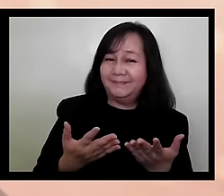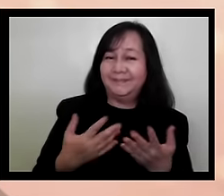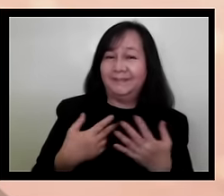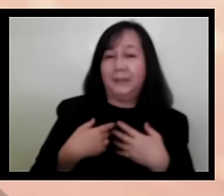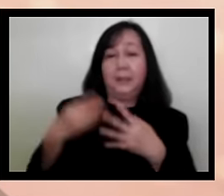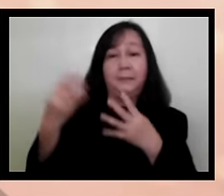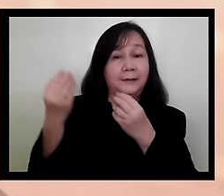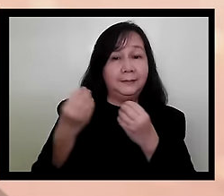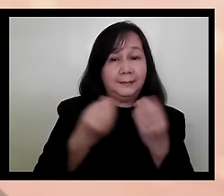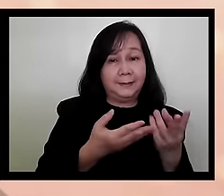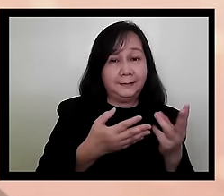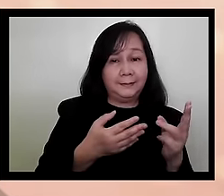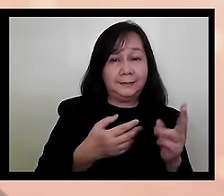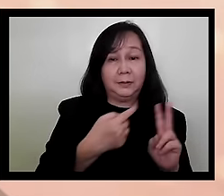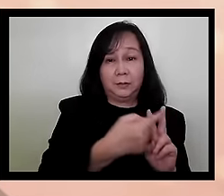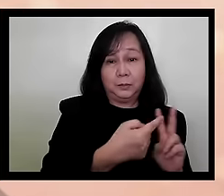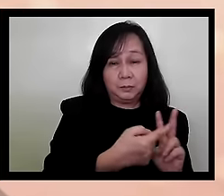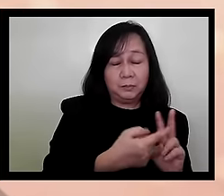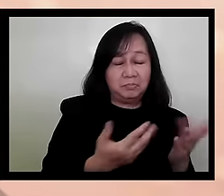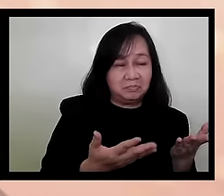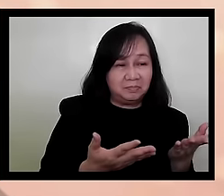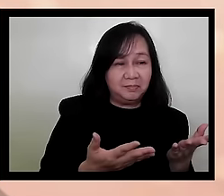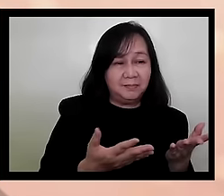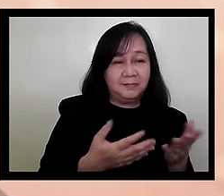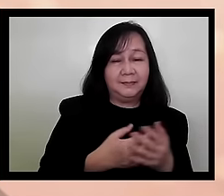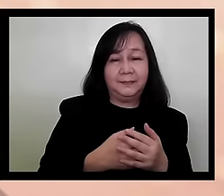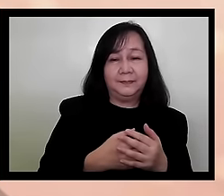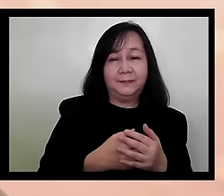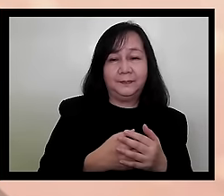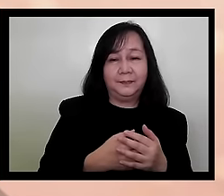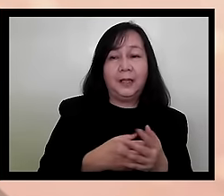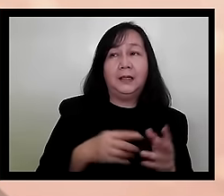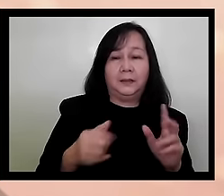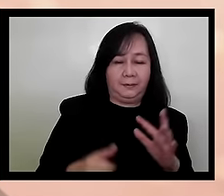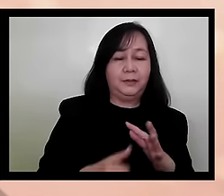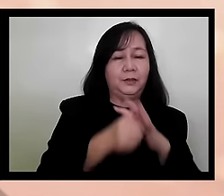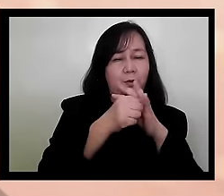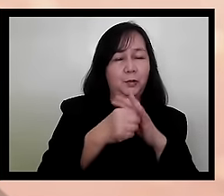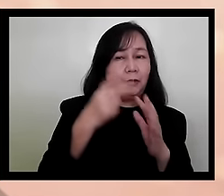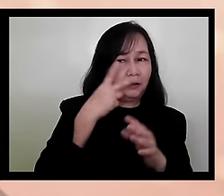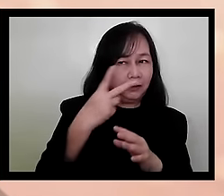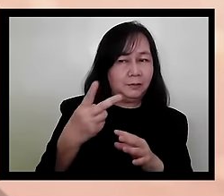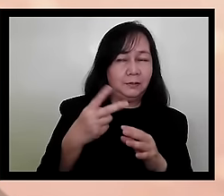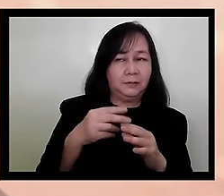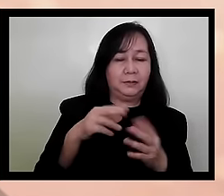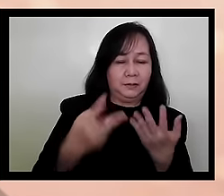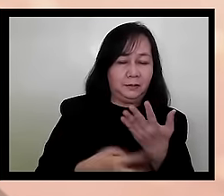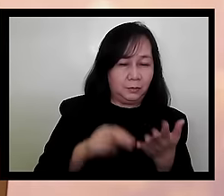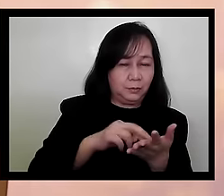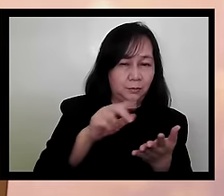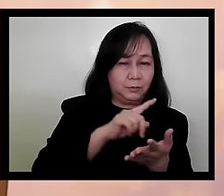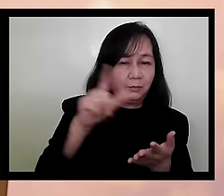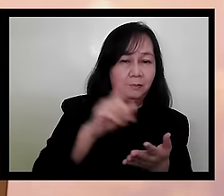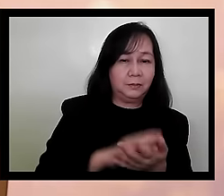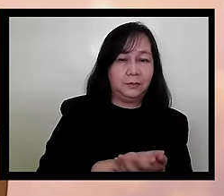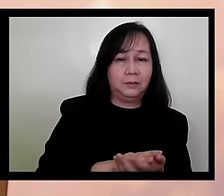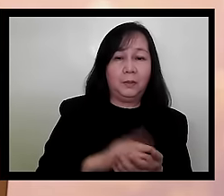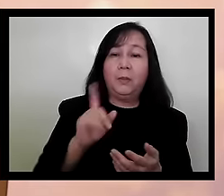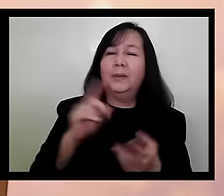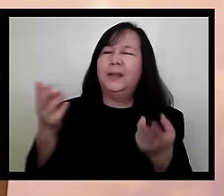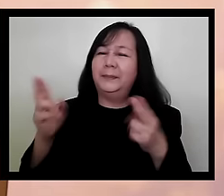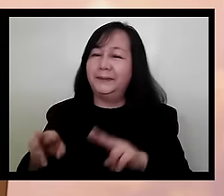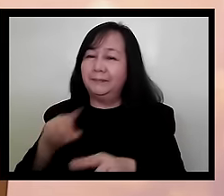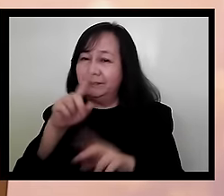been granted the visit The Apparition of the recent Lord look at